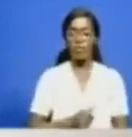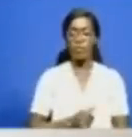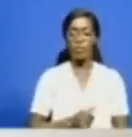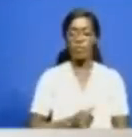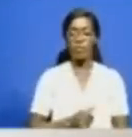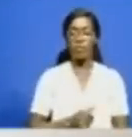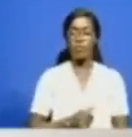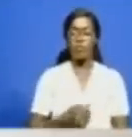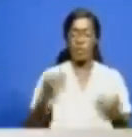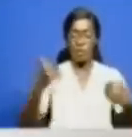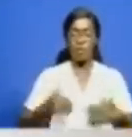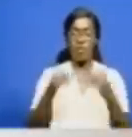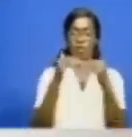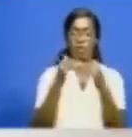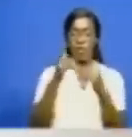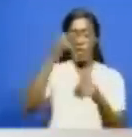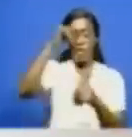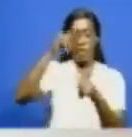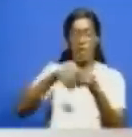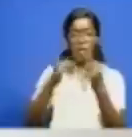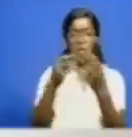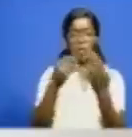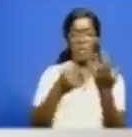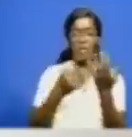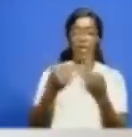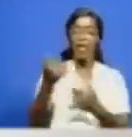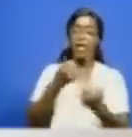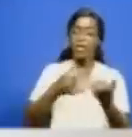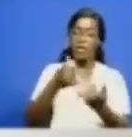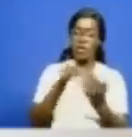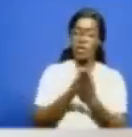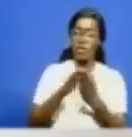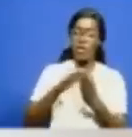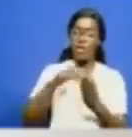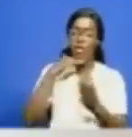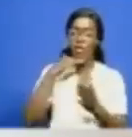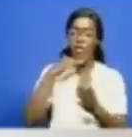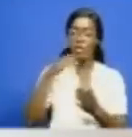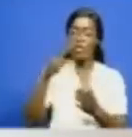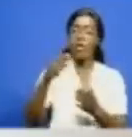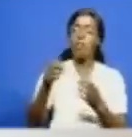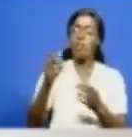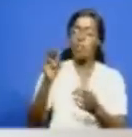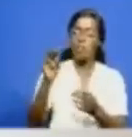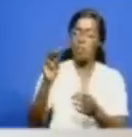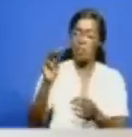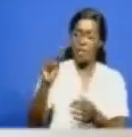At a personal level, I vividly recall many interactions with the late Mzee Nyachae over the many years.